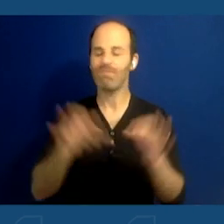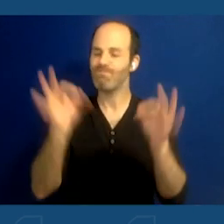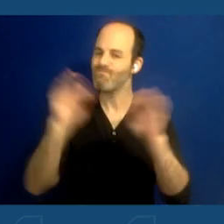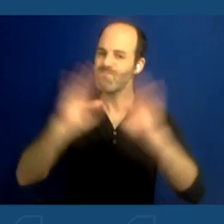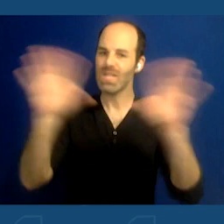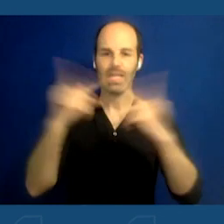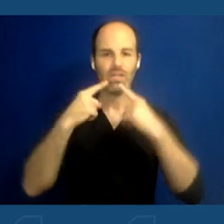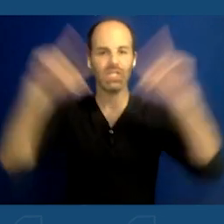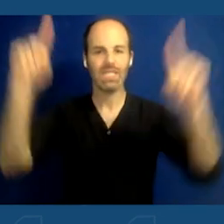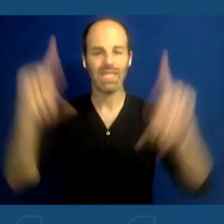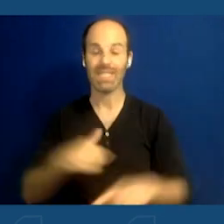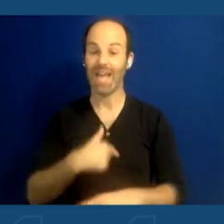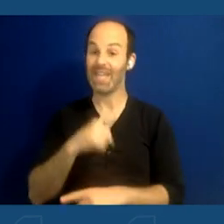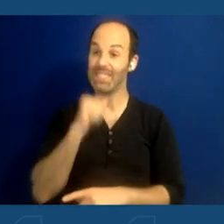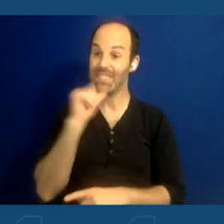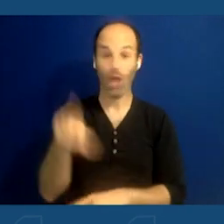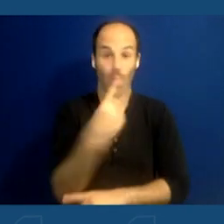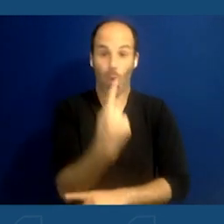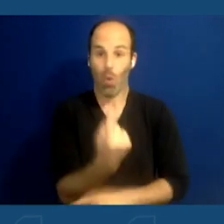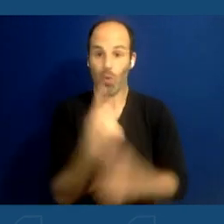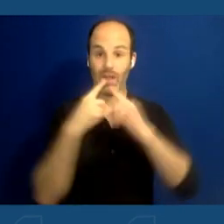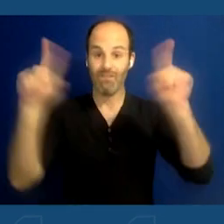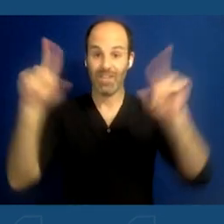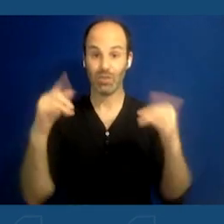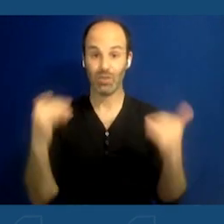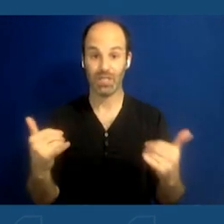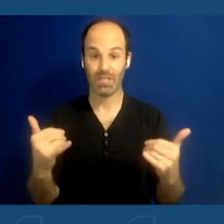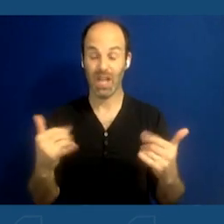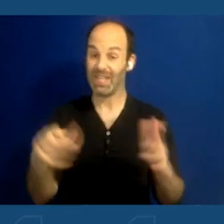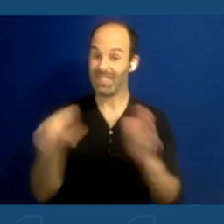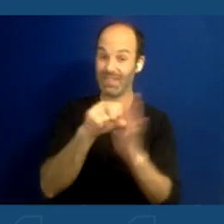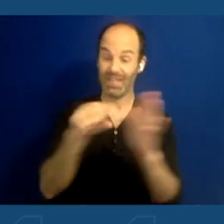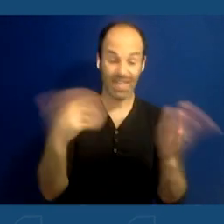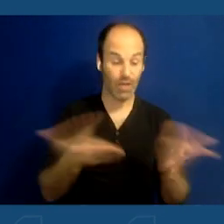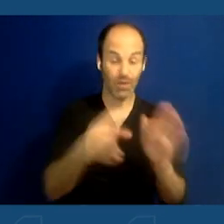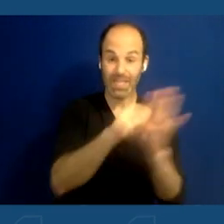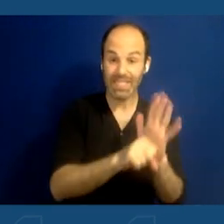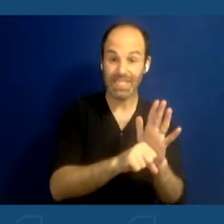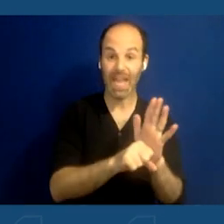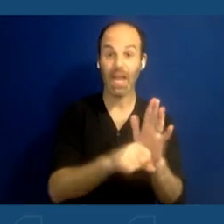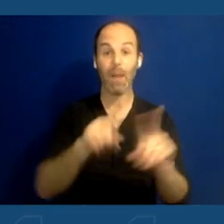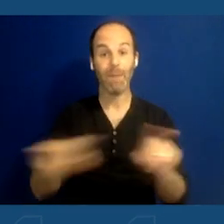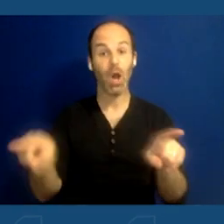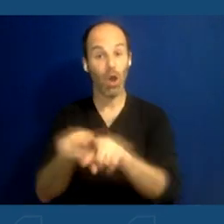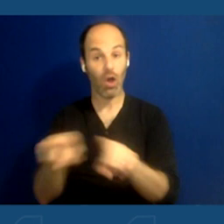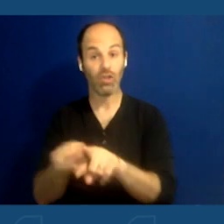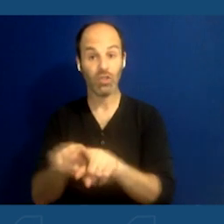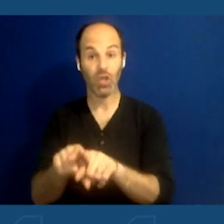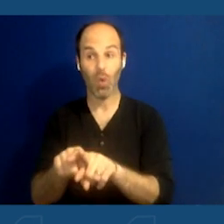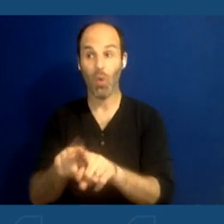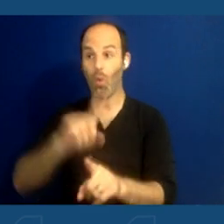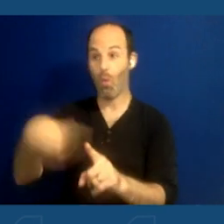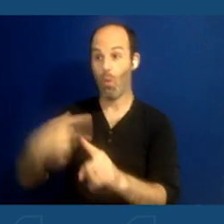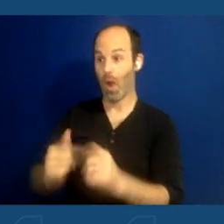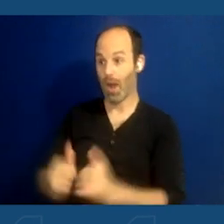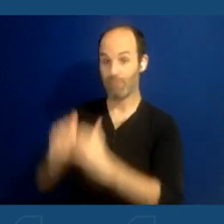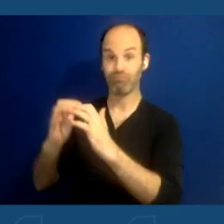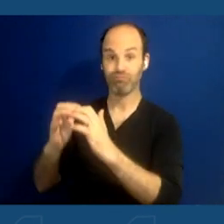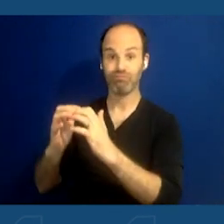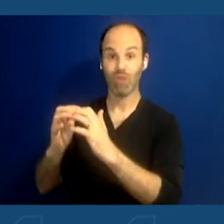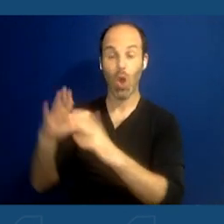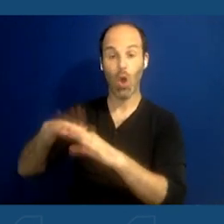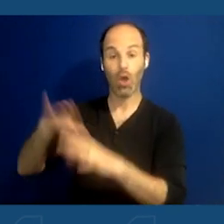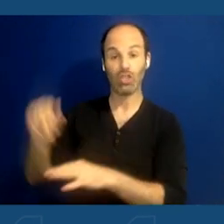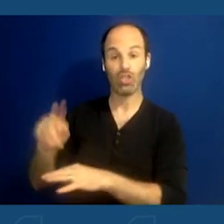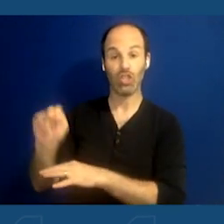only victory we've had, not just statewide, but also, as I spoke about before when I launched on January 26th, the